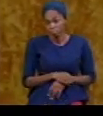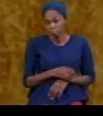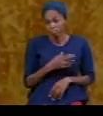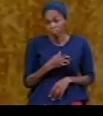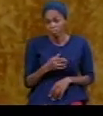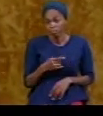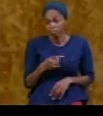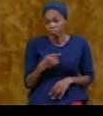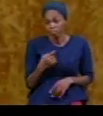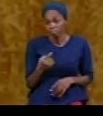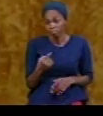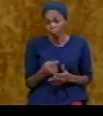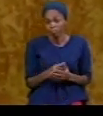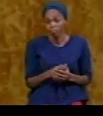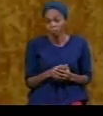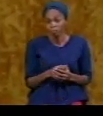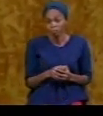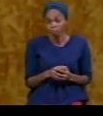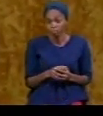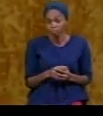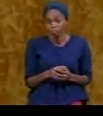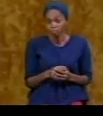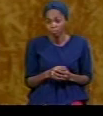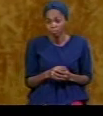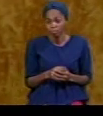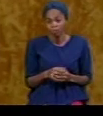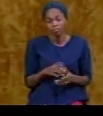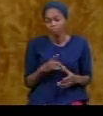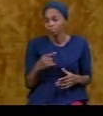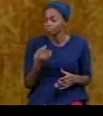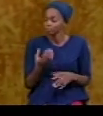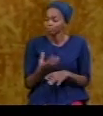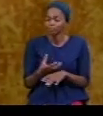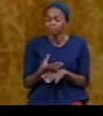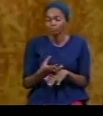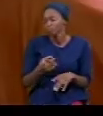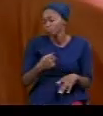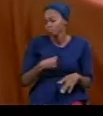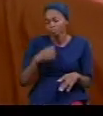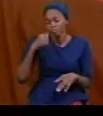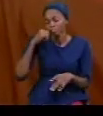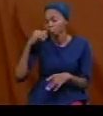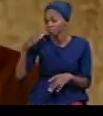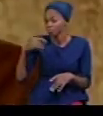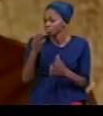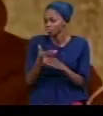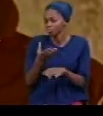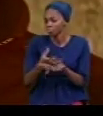go. I'm the only child of my parents.